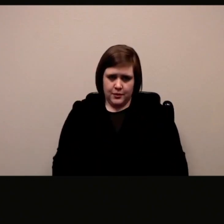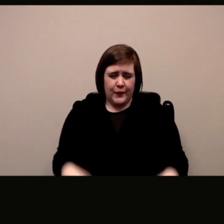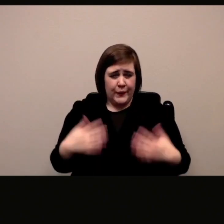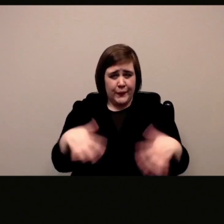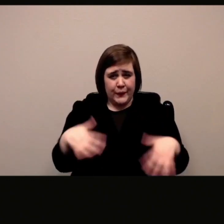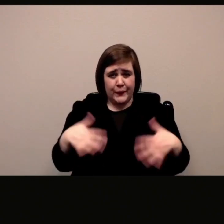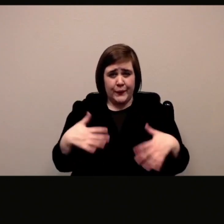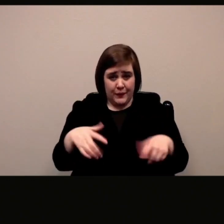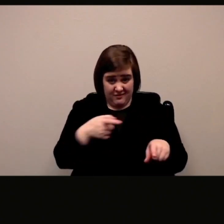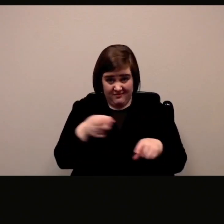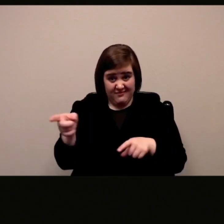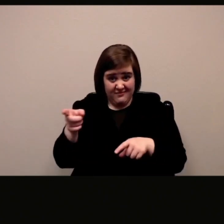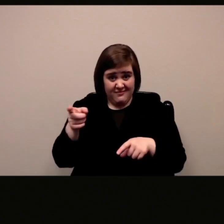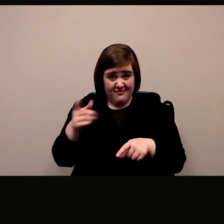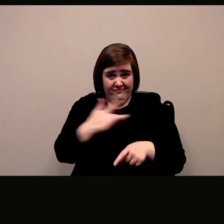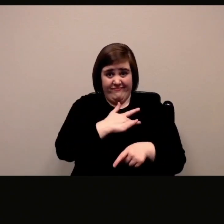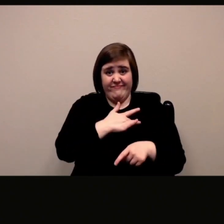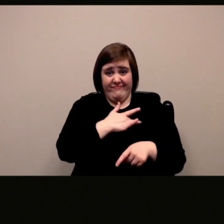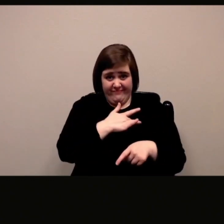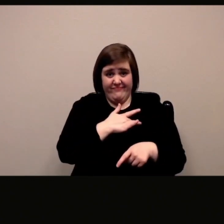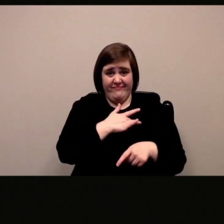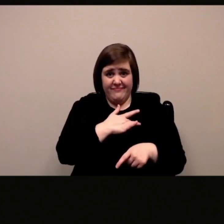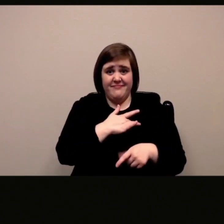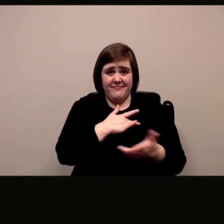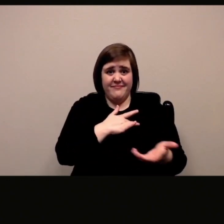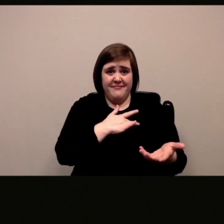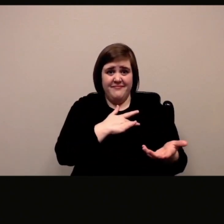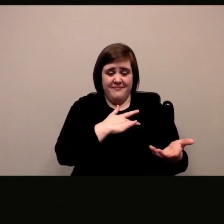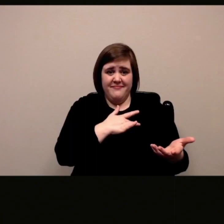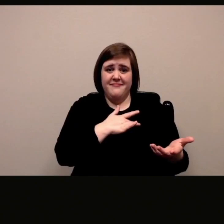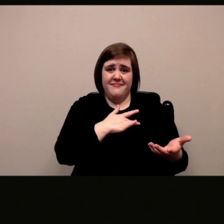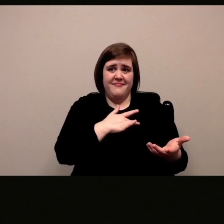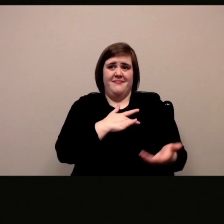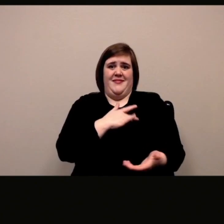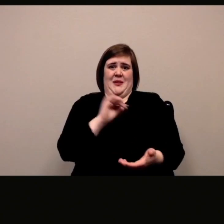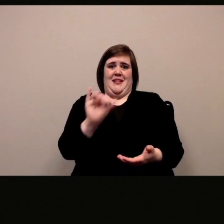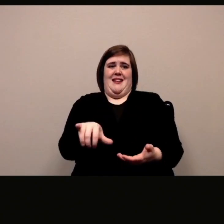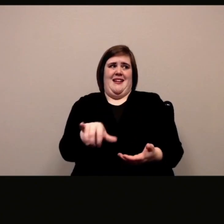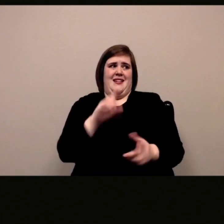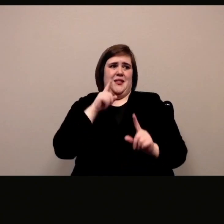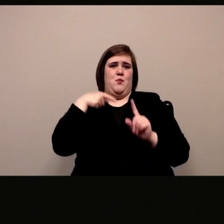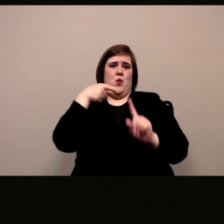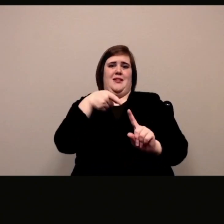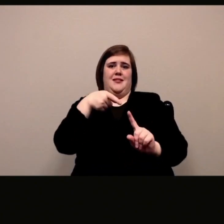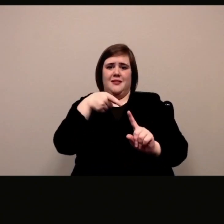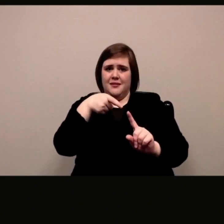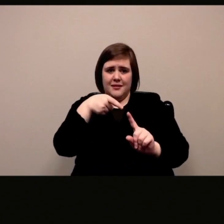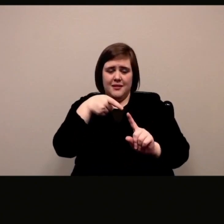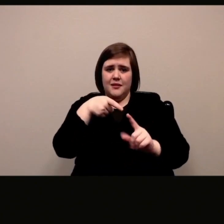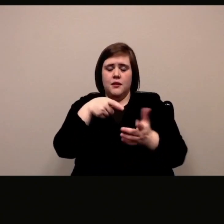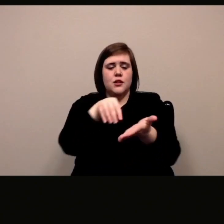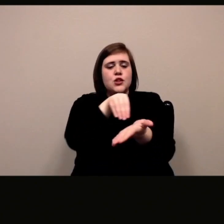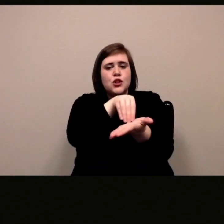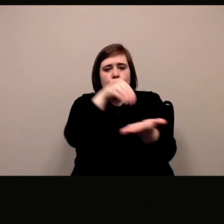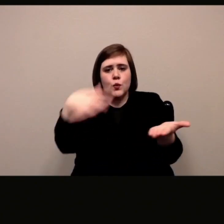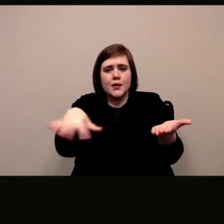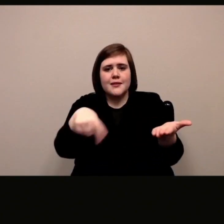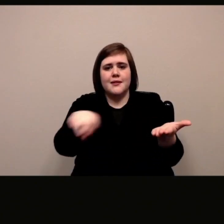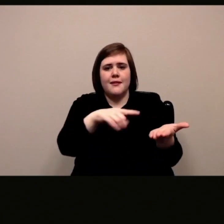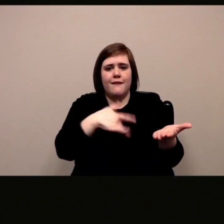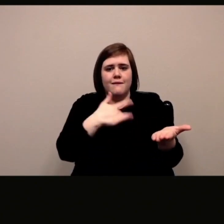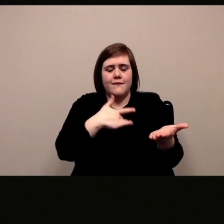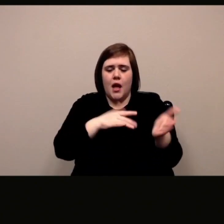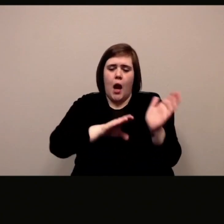You feeling me on that? So that's the point. The point is to get the students to feel good